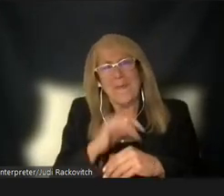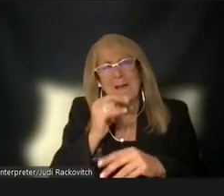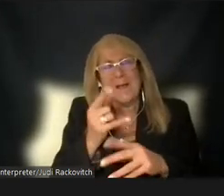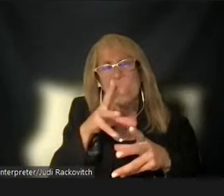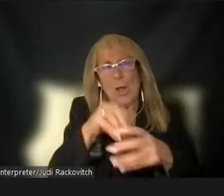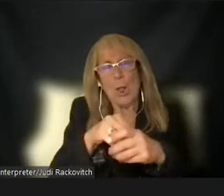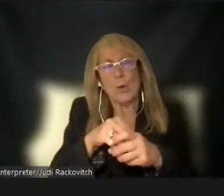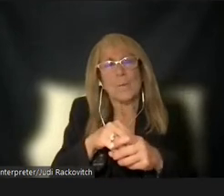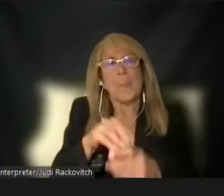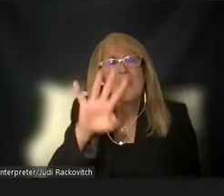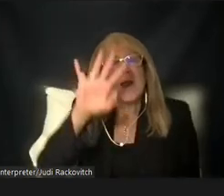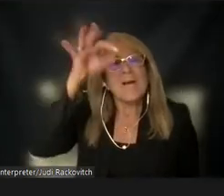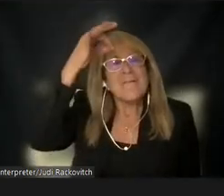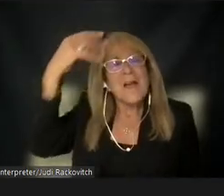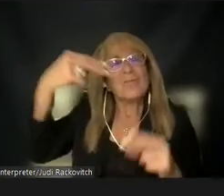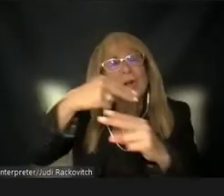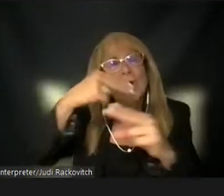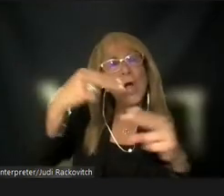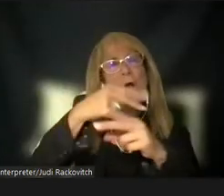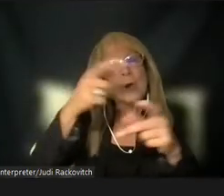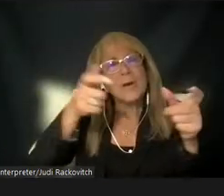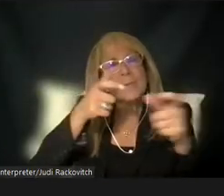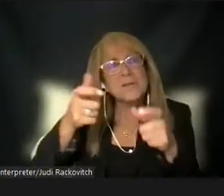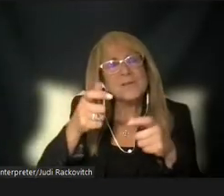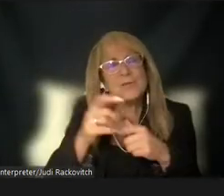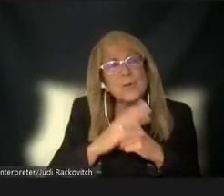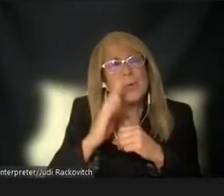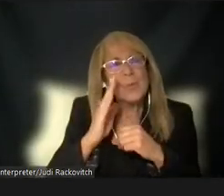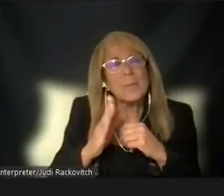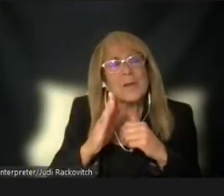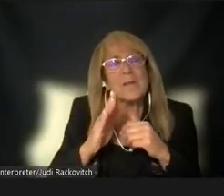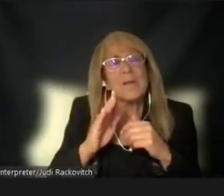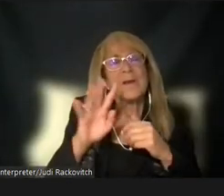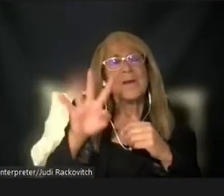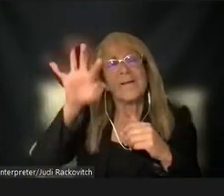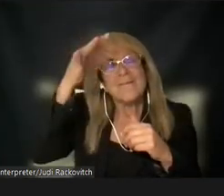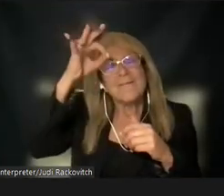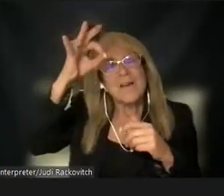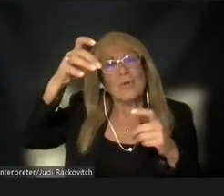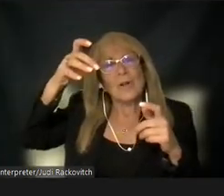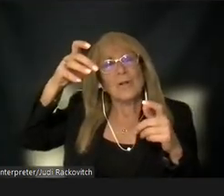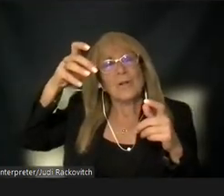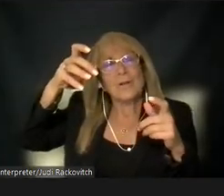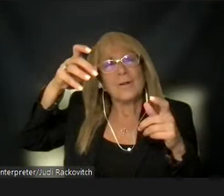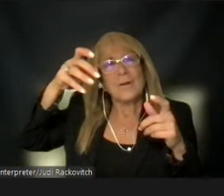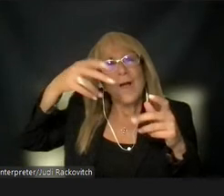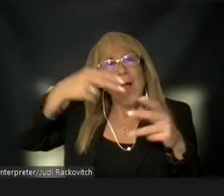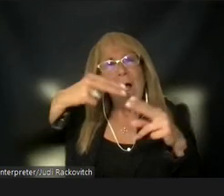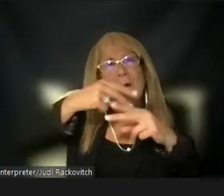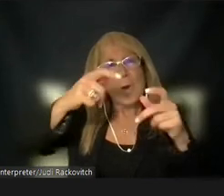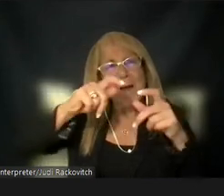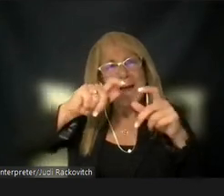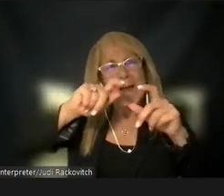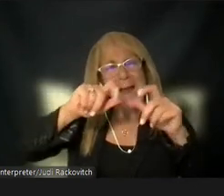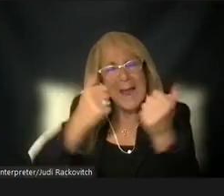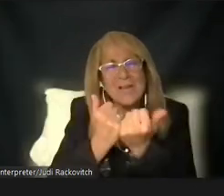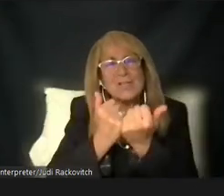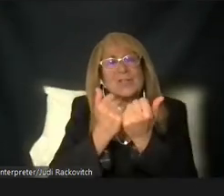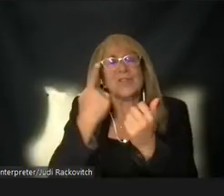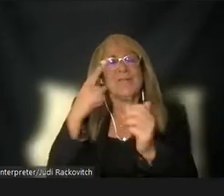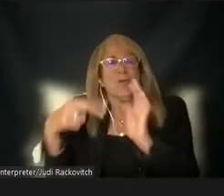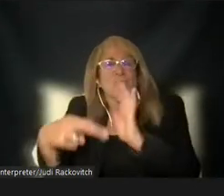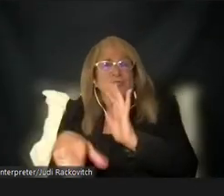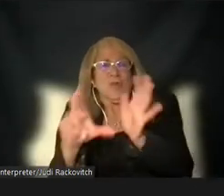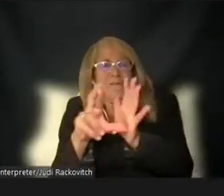The Federal Highway Administration will serve as the Federal Lead Agency for the Environmental Review. They are responsible for reviewing all of our analyses to